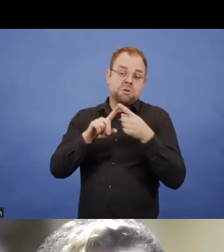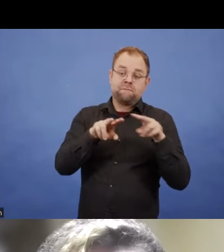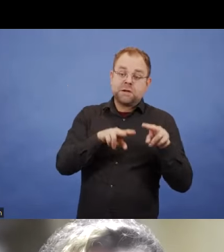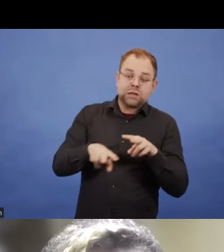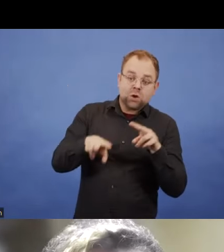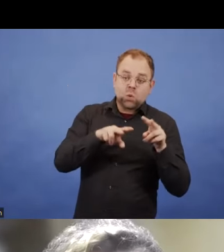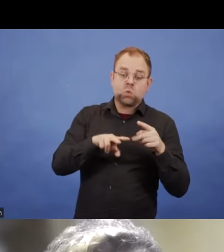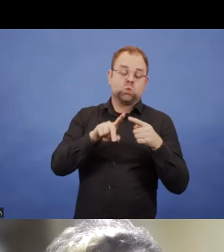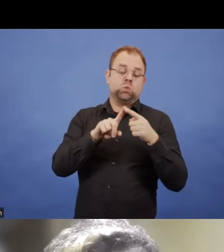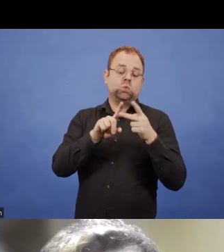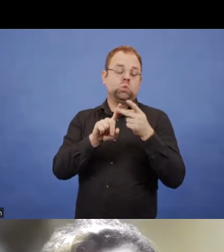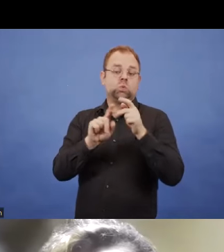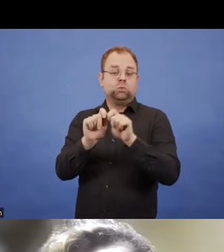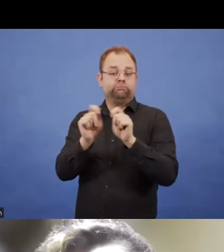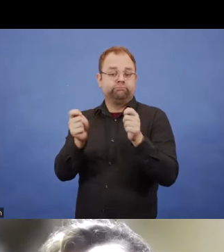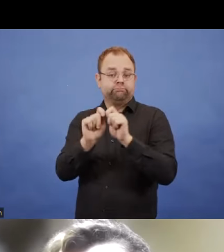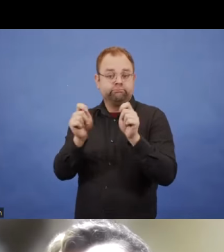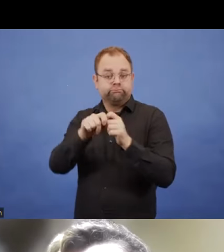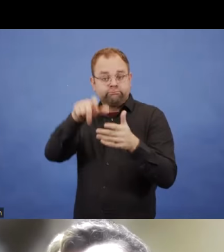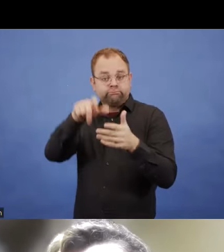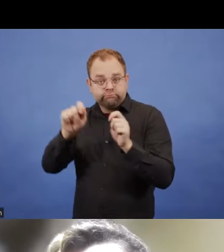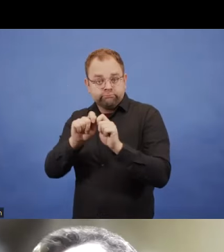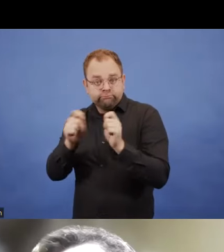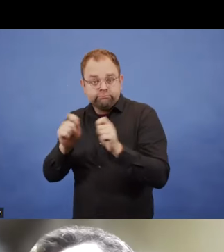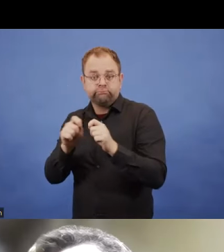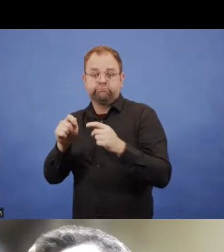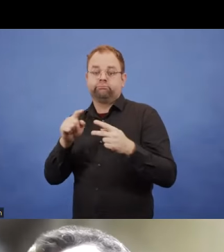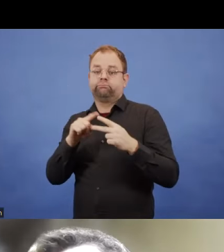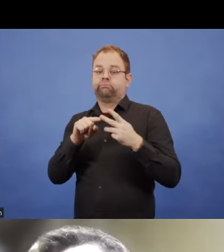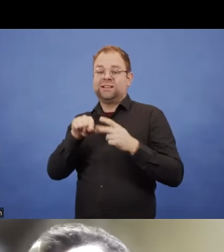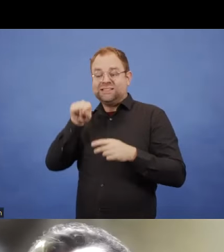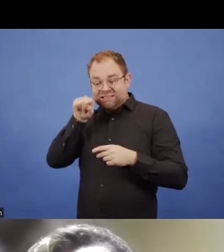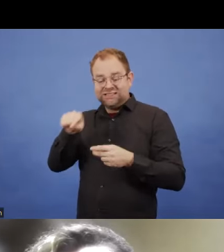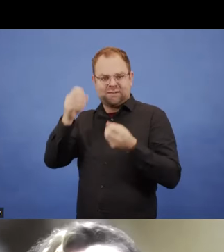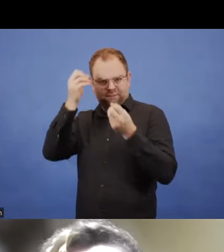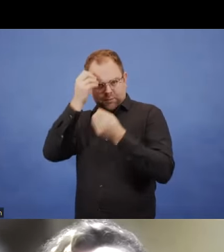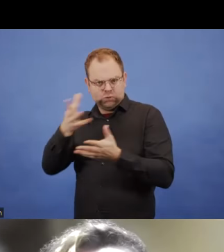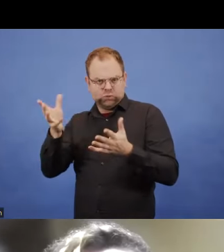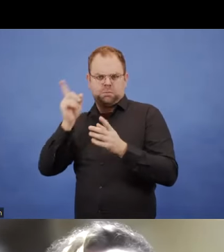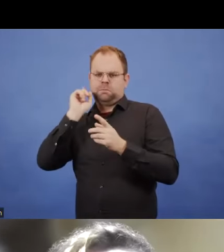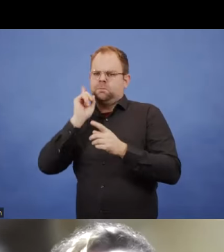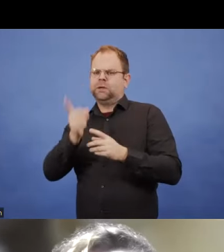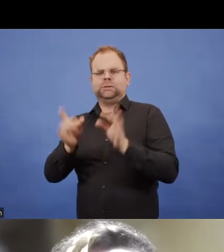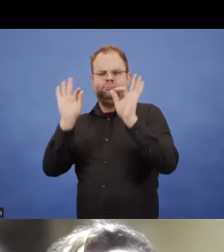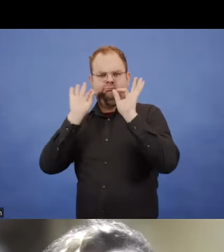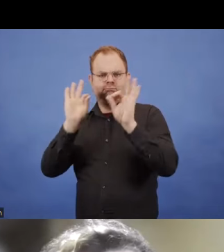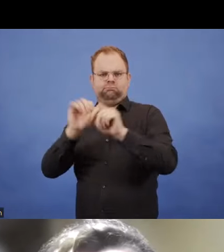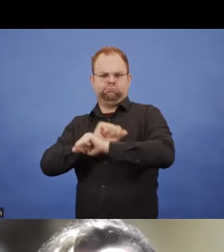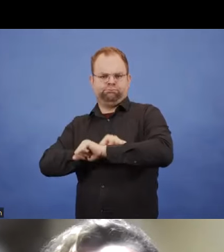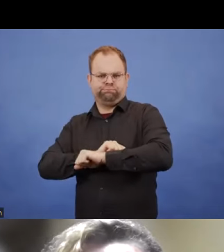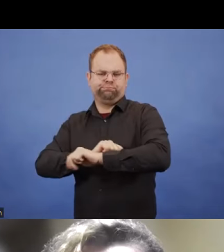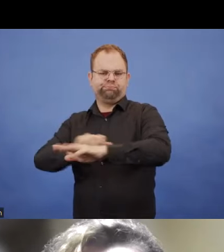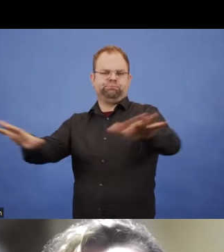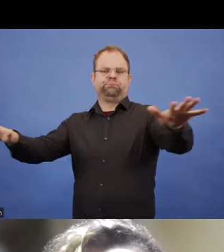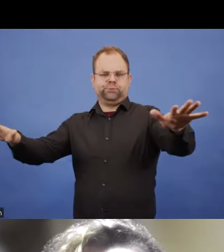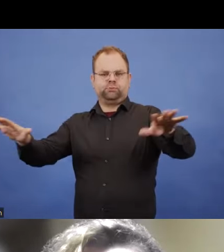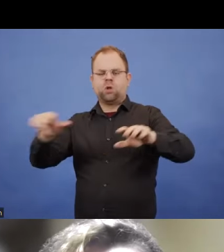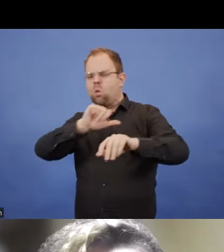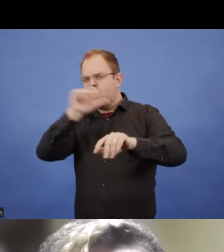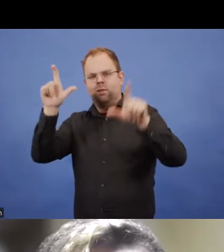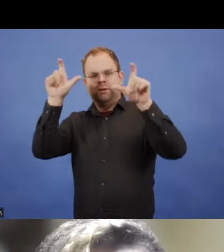with disabilities. There is a particular chapter in this